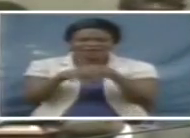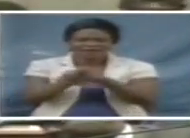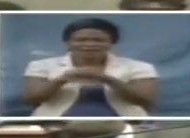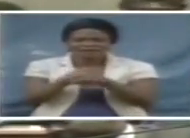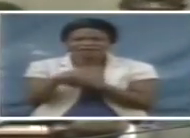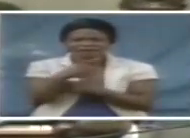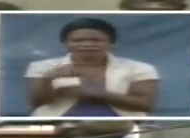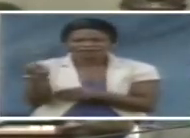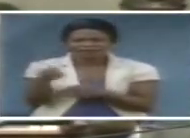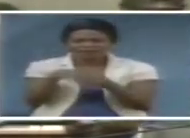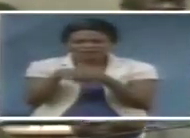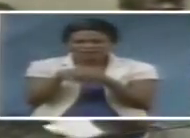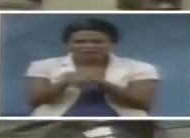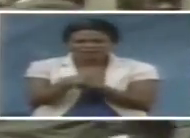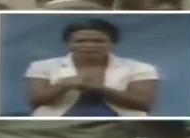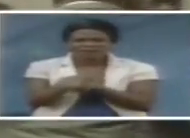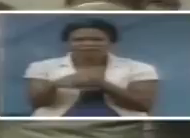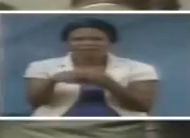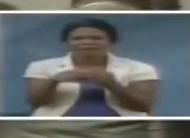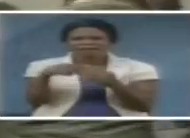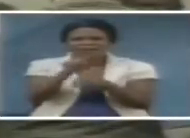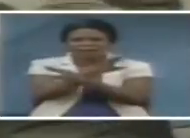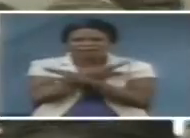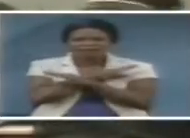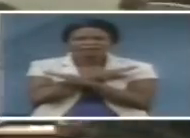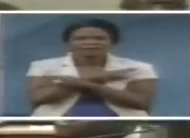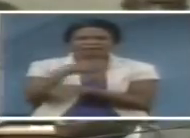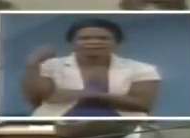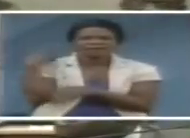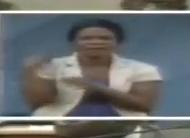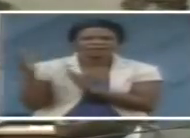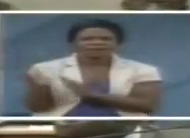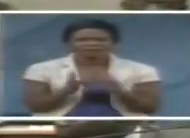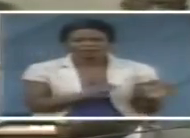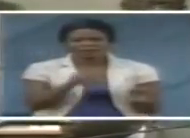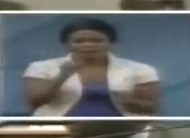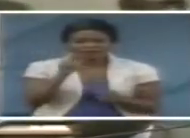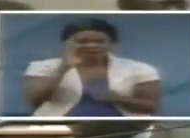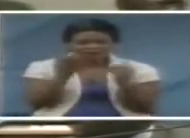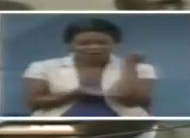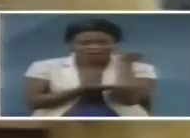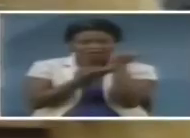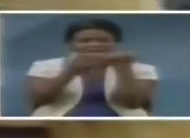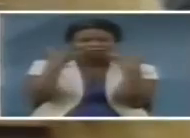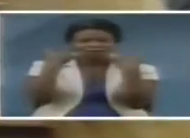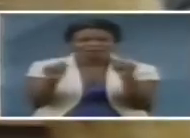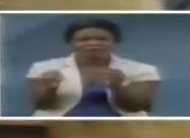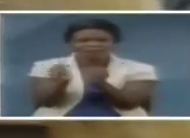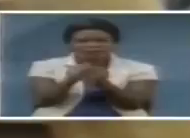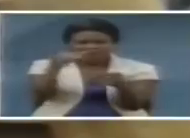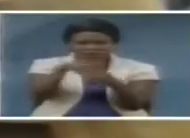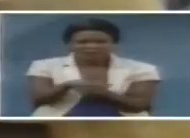and access devices through the Smart Zambia Master Plan. This will improve the flow of